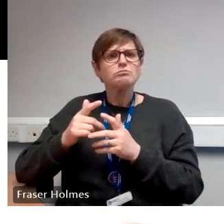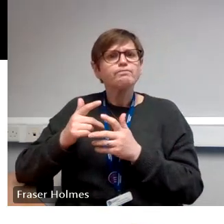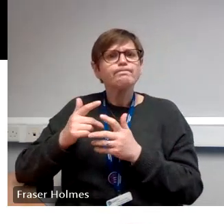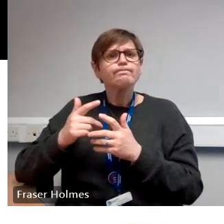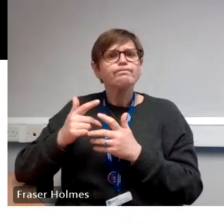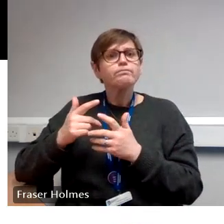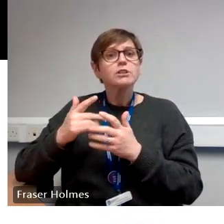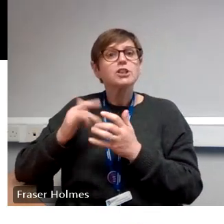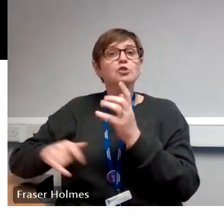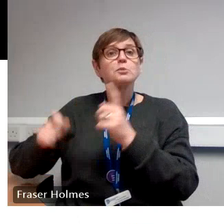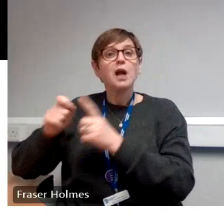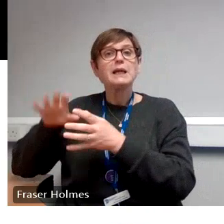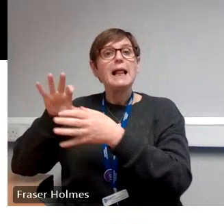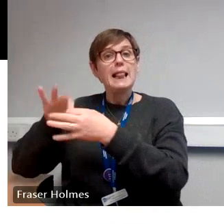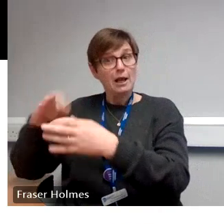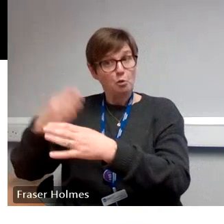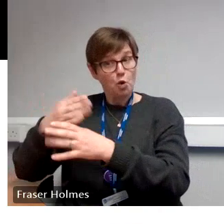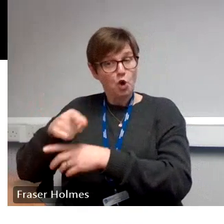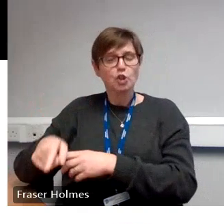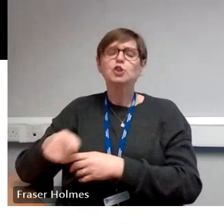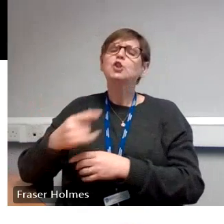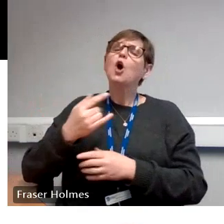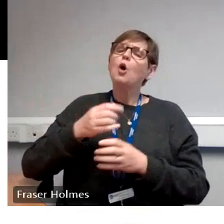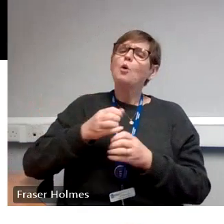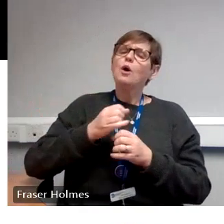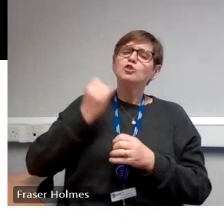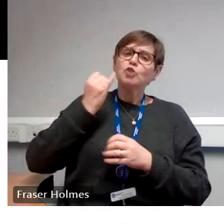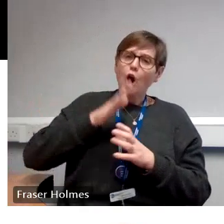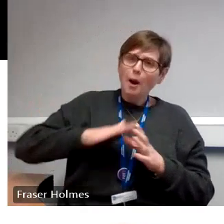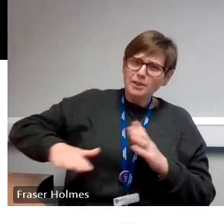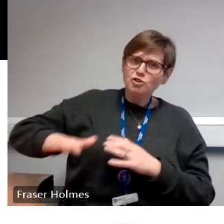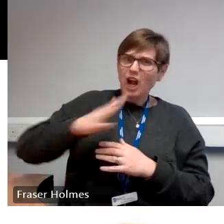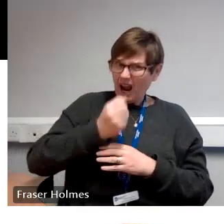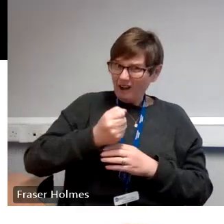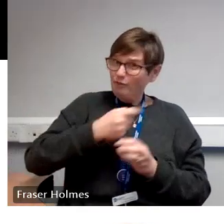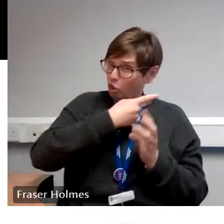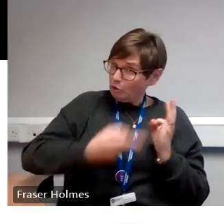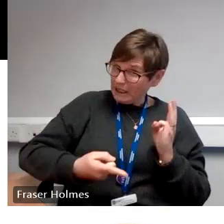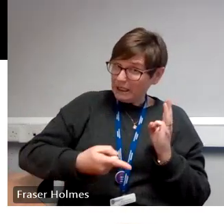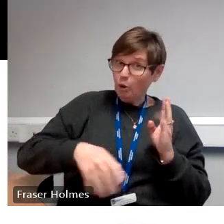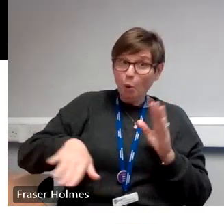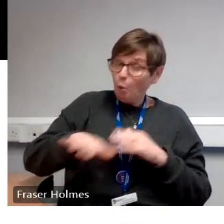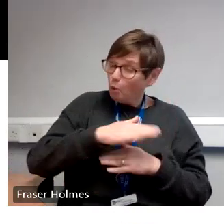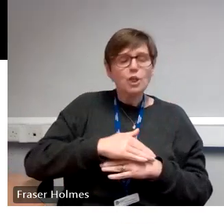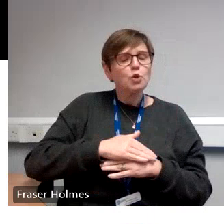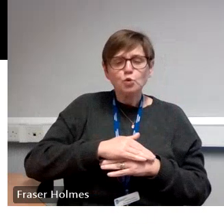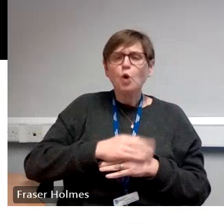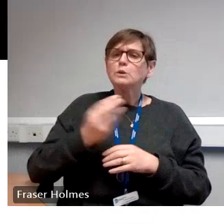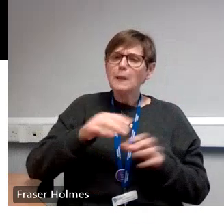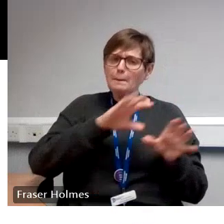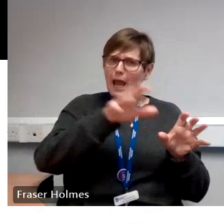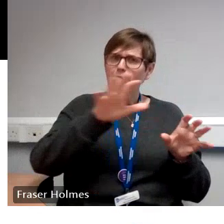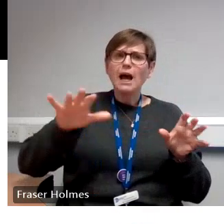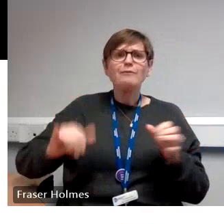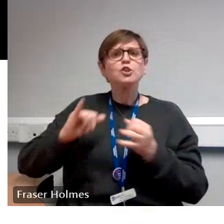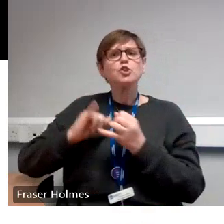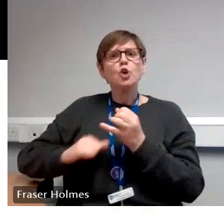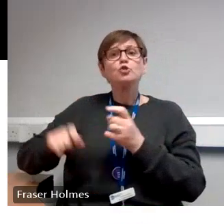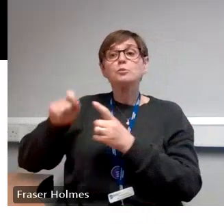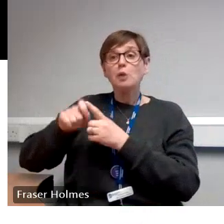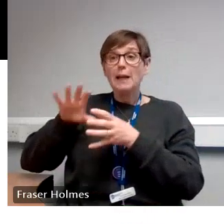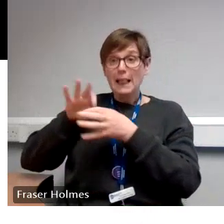that across Derby and Derbyshire, not every area has got all of these. They predominantly will have social prescribing link